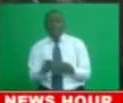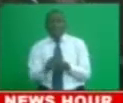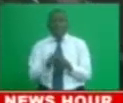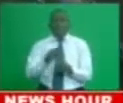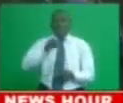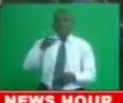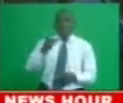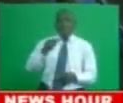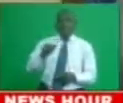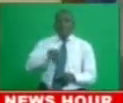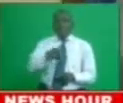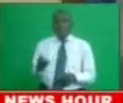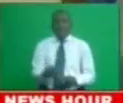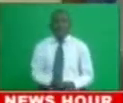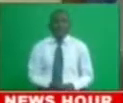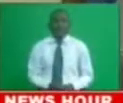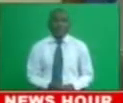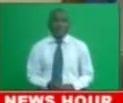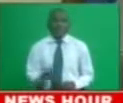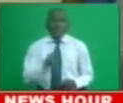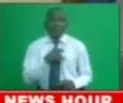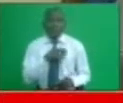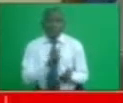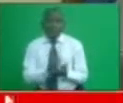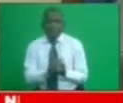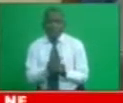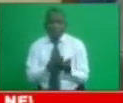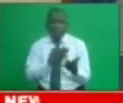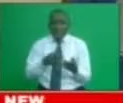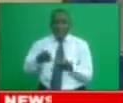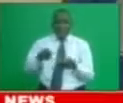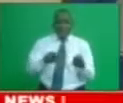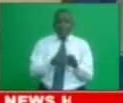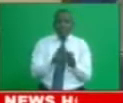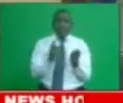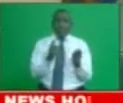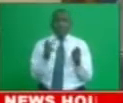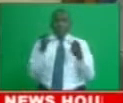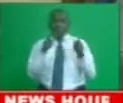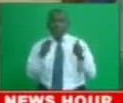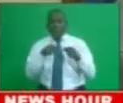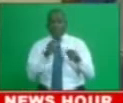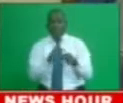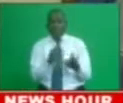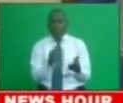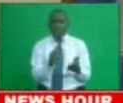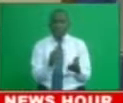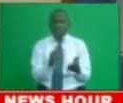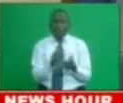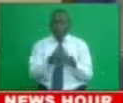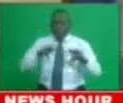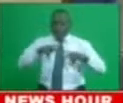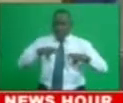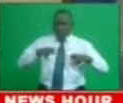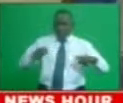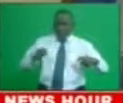JIDA, among others. I share the sentiments and sometimes the impatience of the public concerning the pace at which some of the investigations